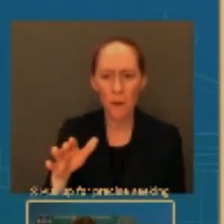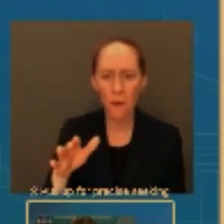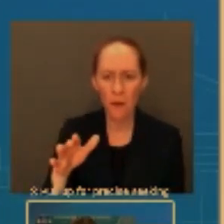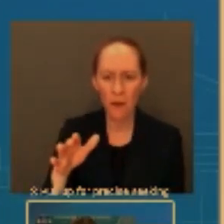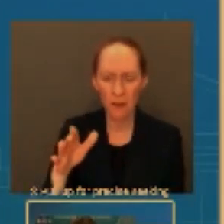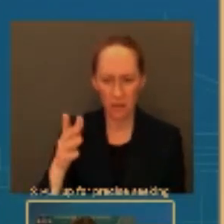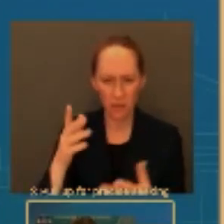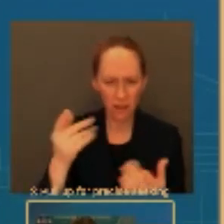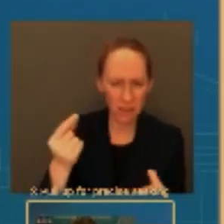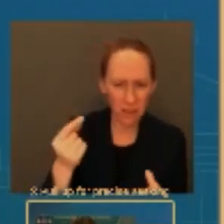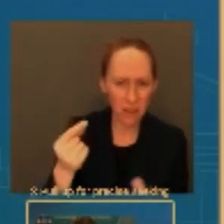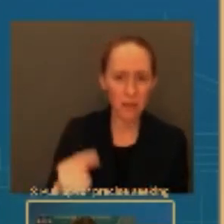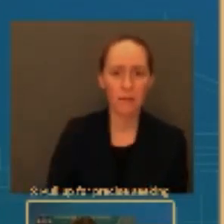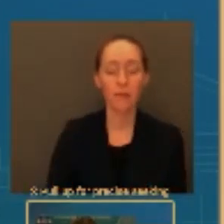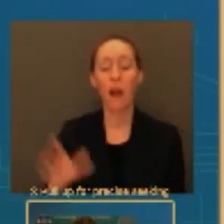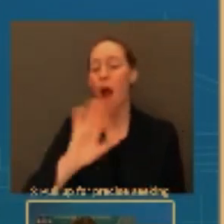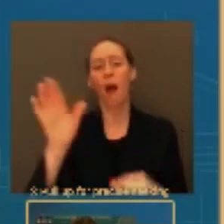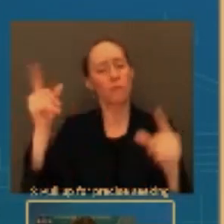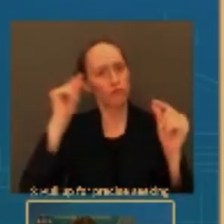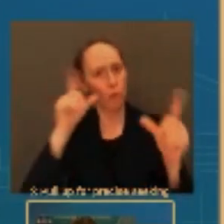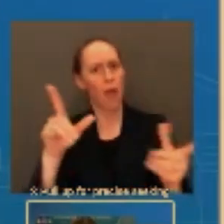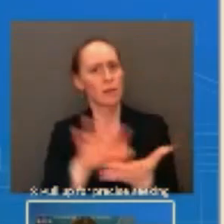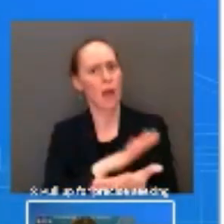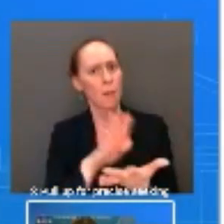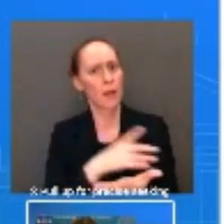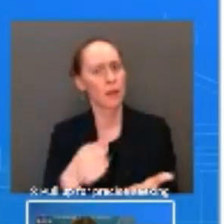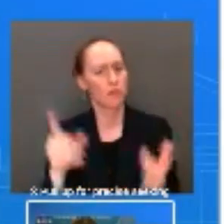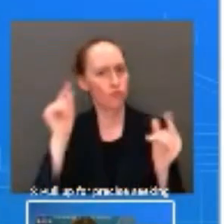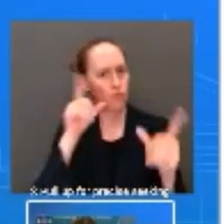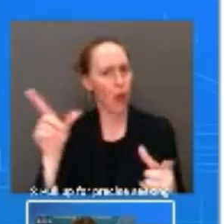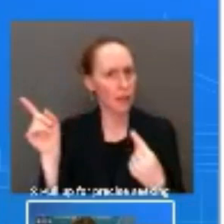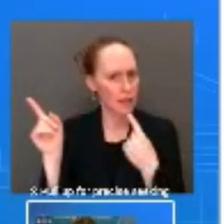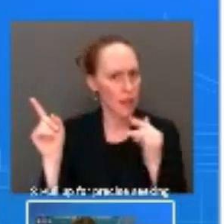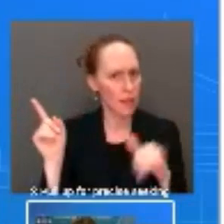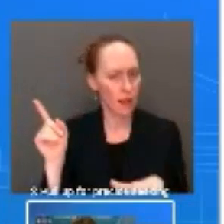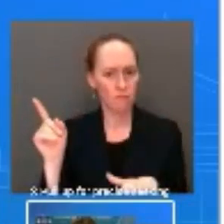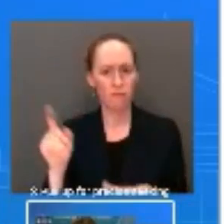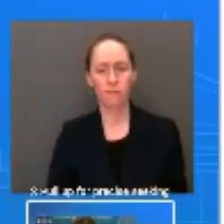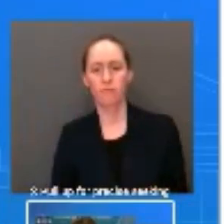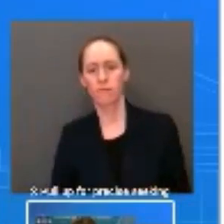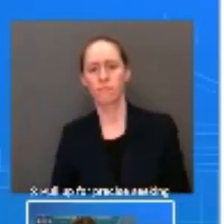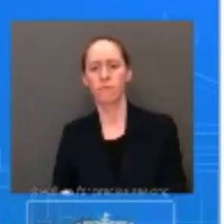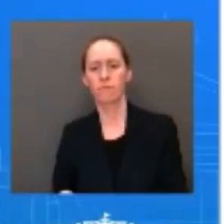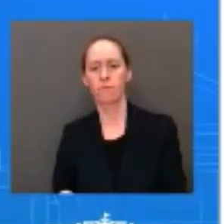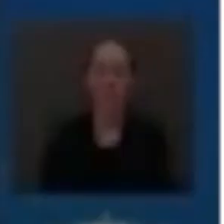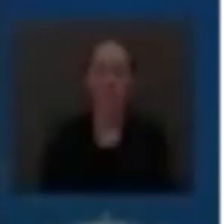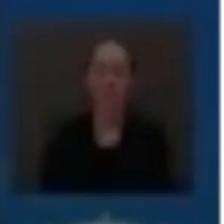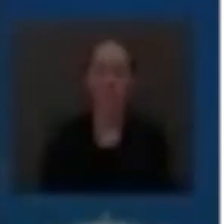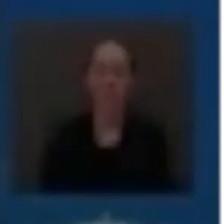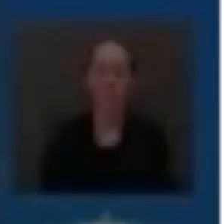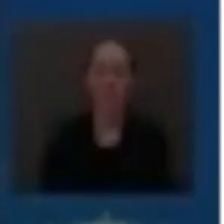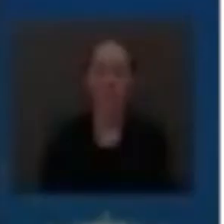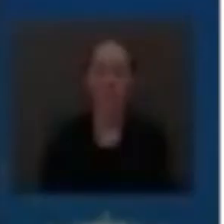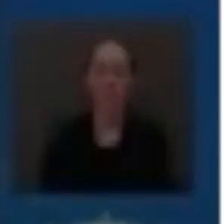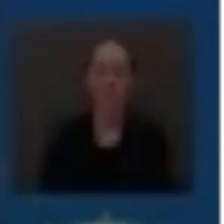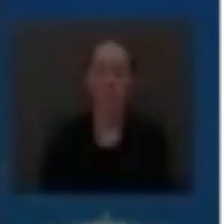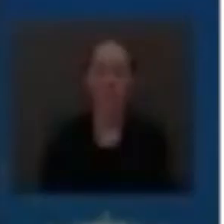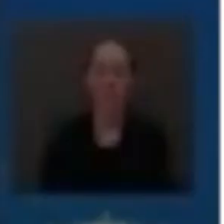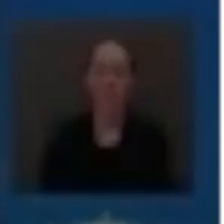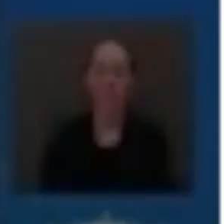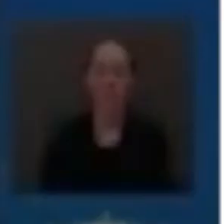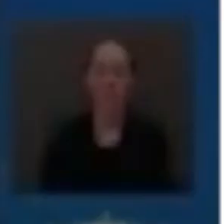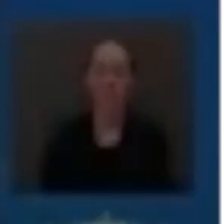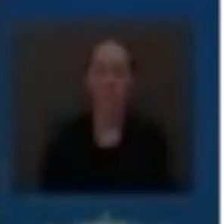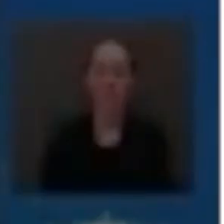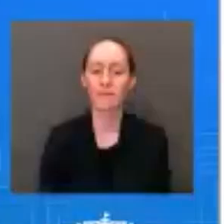he said he was surprised. I'm just going to leave it there, and I'm going to refer you to the White House counsel's office. I'm just repeating what he said, and he said... I'm repeating what he said.